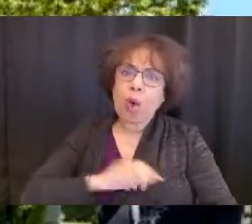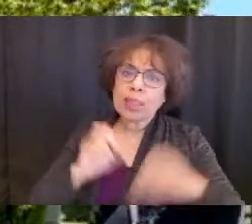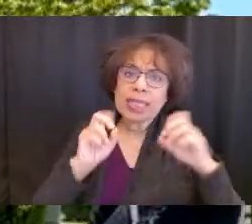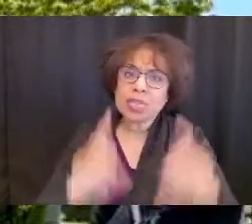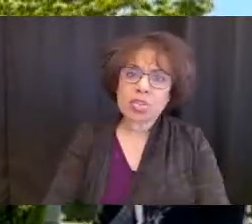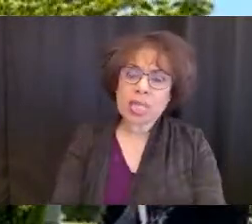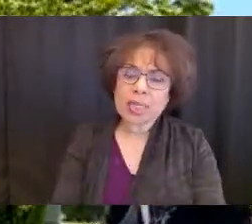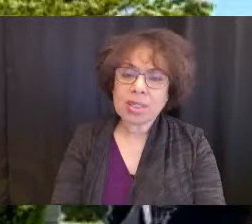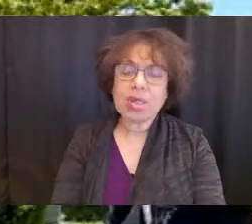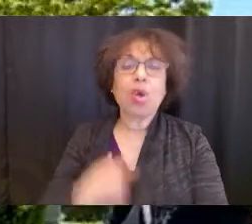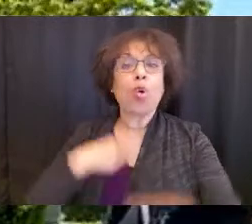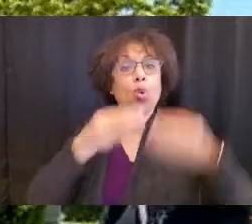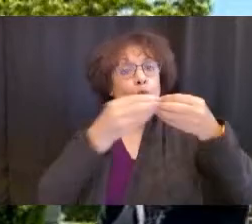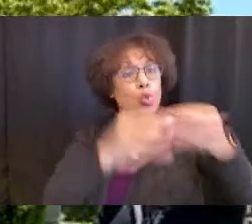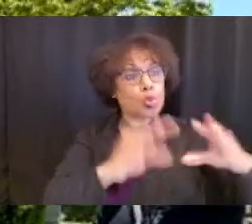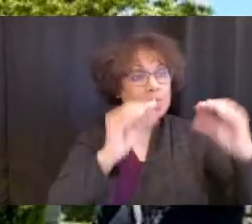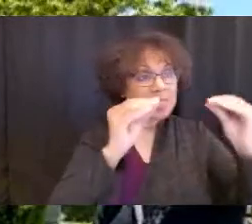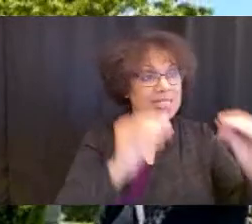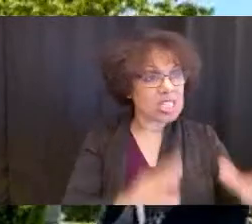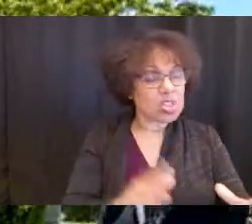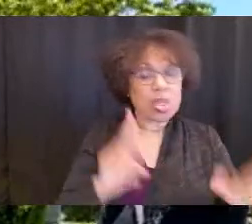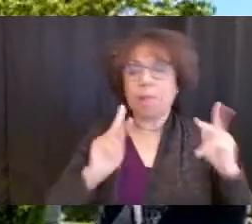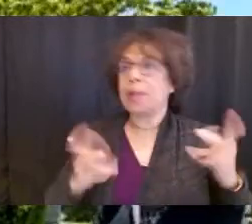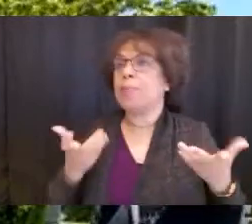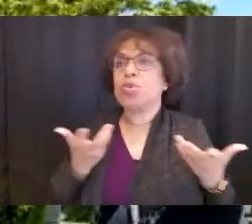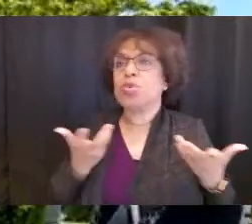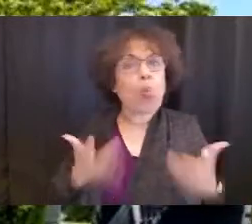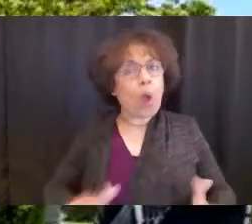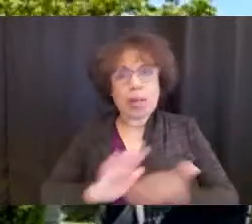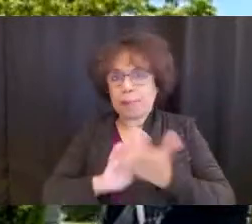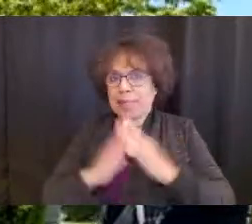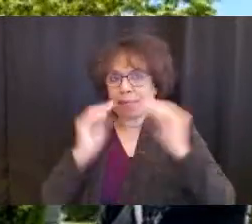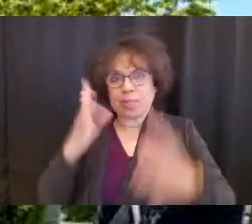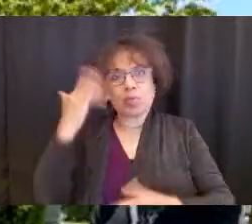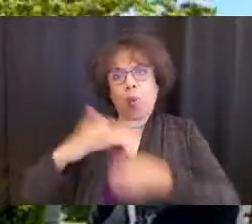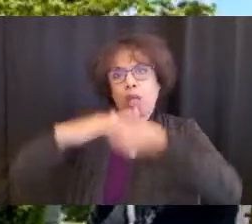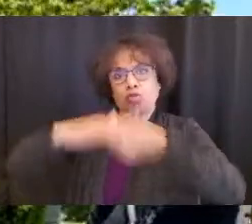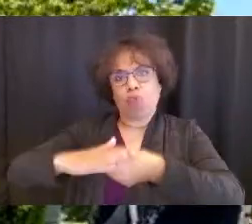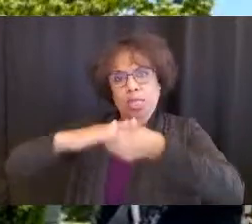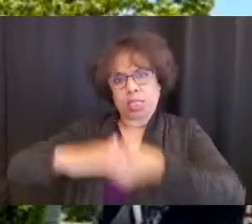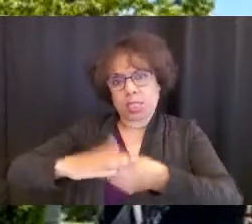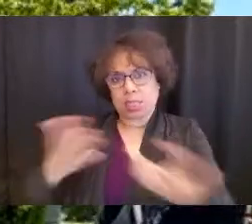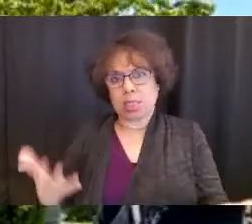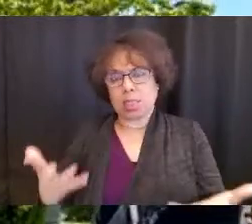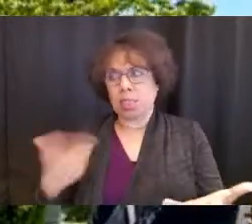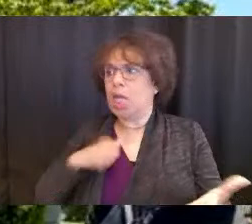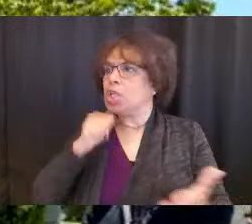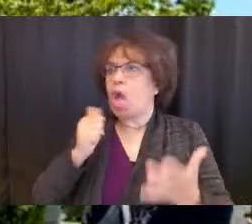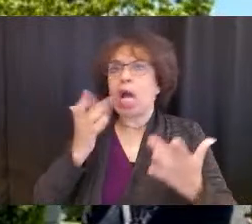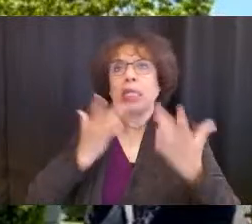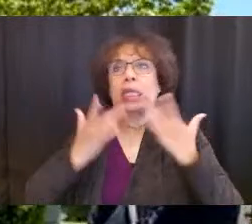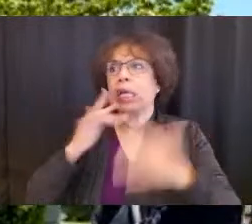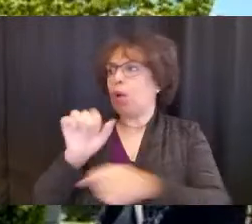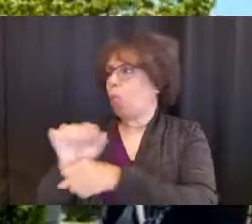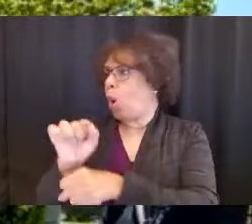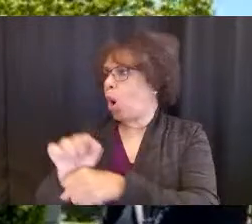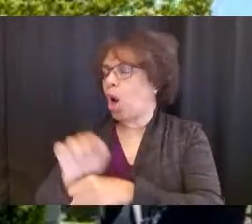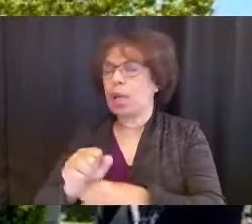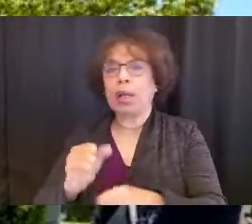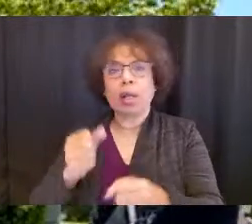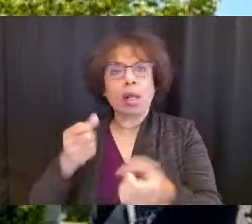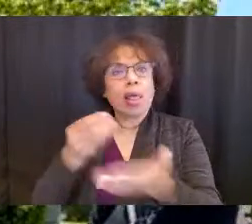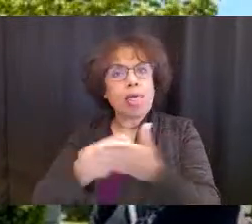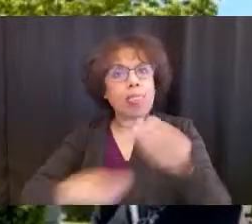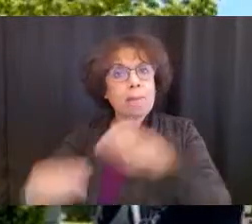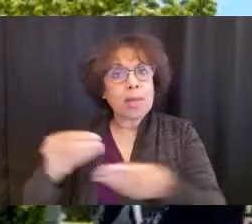So we're losing teachers, and teachers don't want to become teachers because of all this stress, because of all these lack of resources. What's going to happen with these budget cuts? It's going